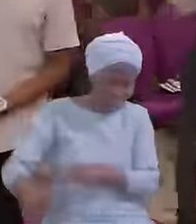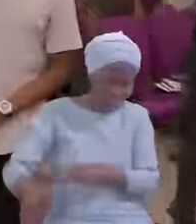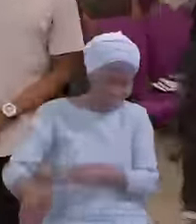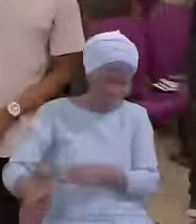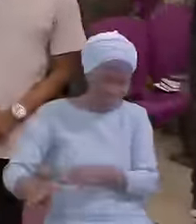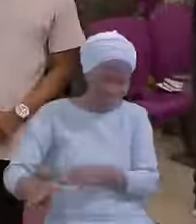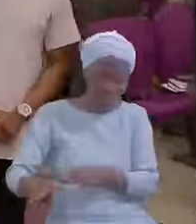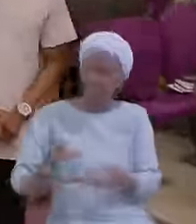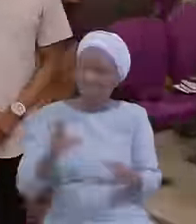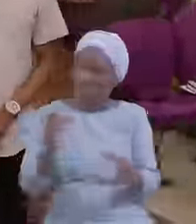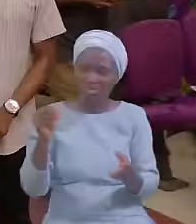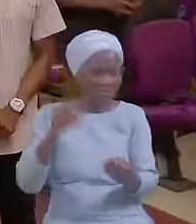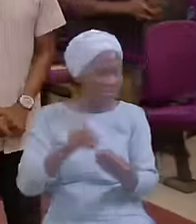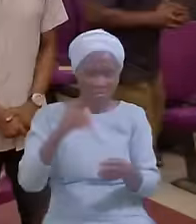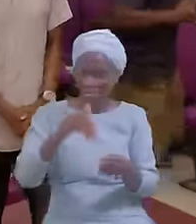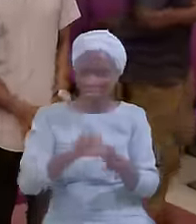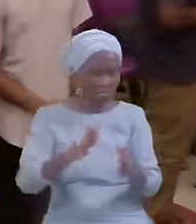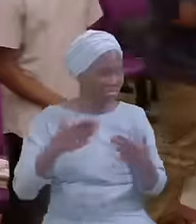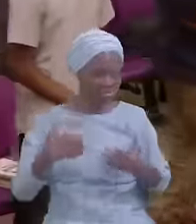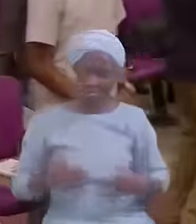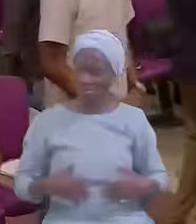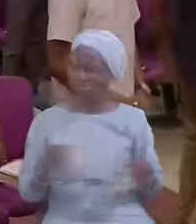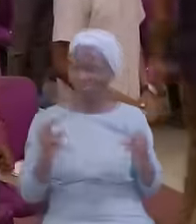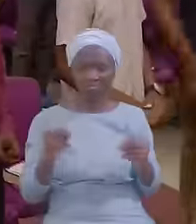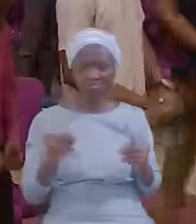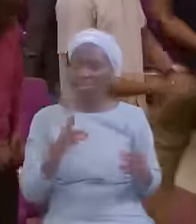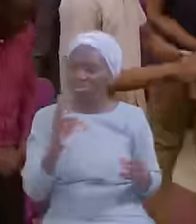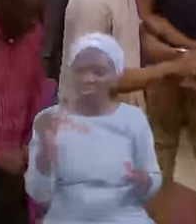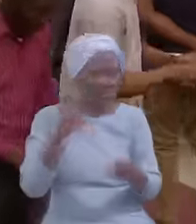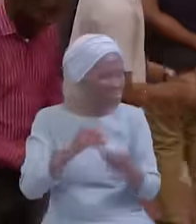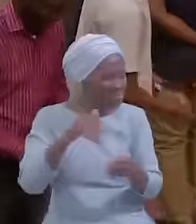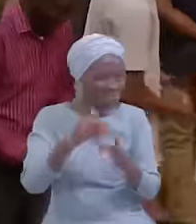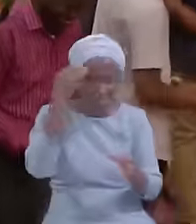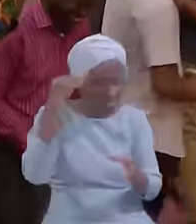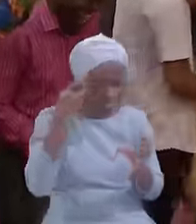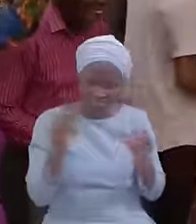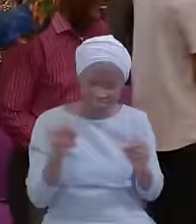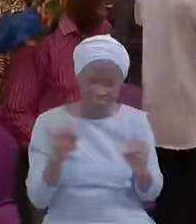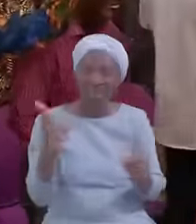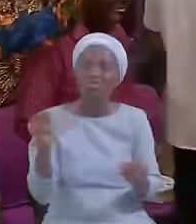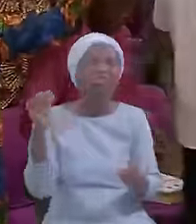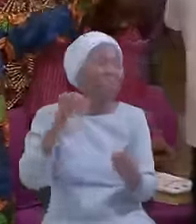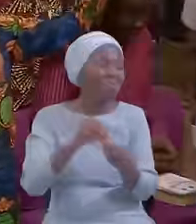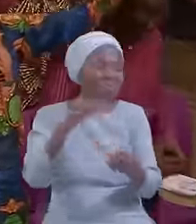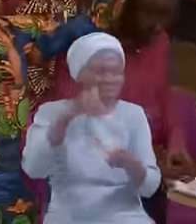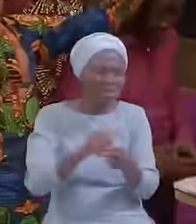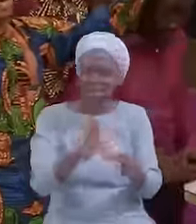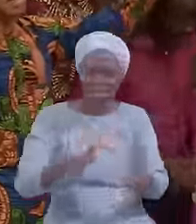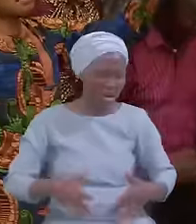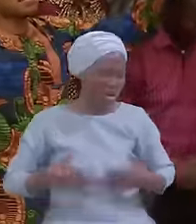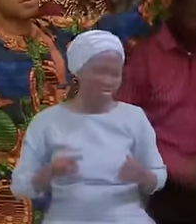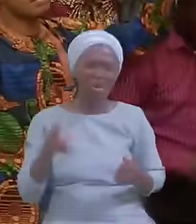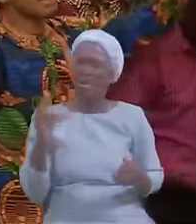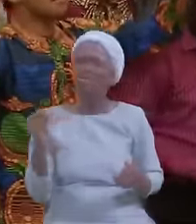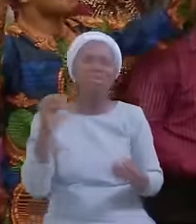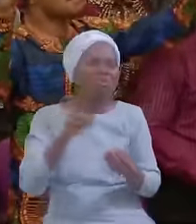no more in your body, no more in your head, no more in your life, no more in